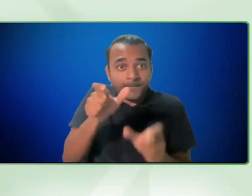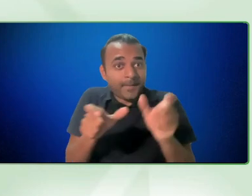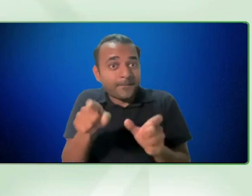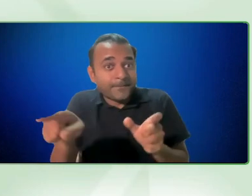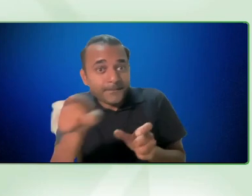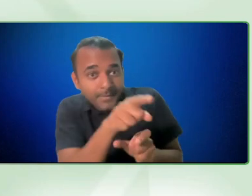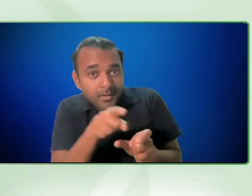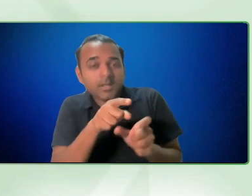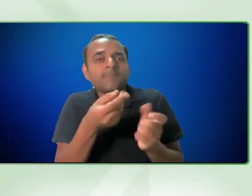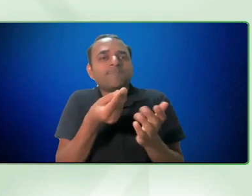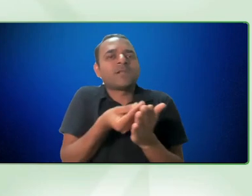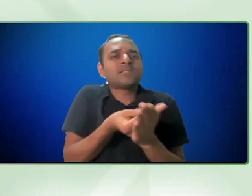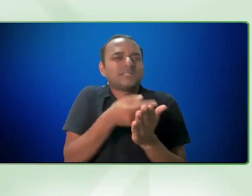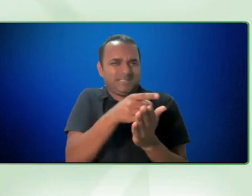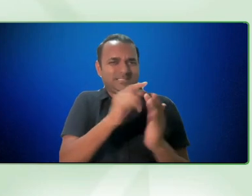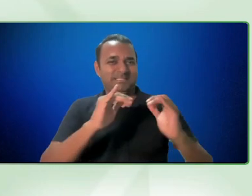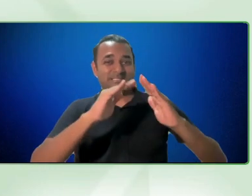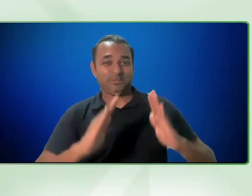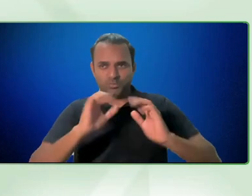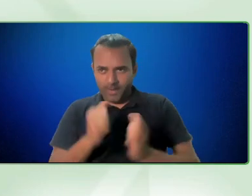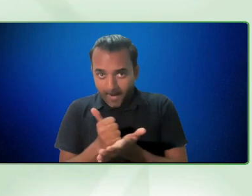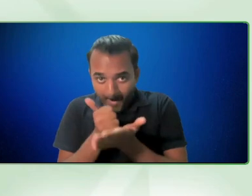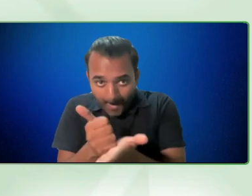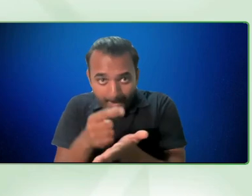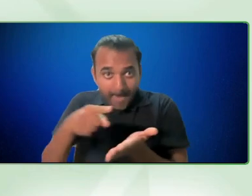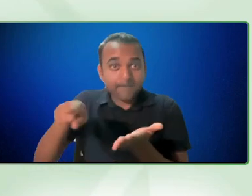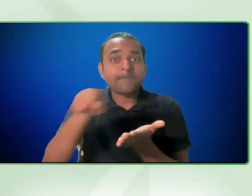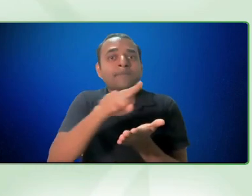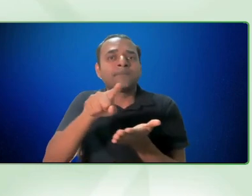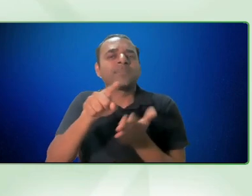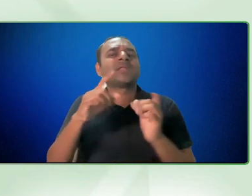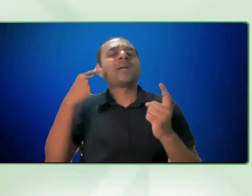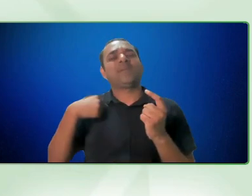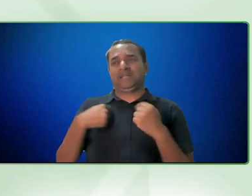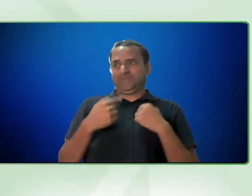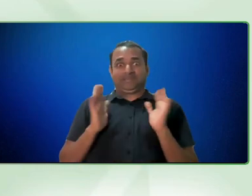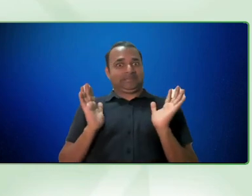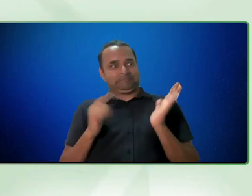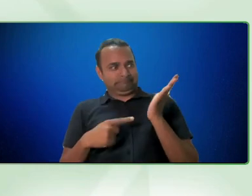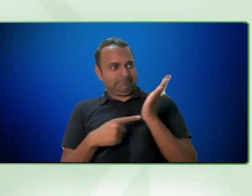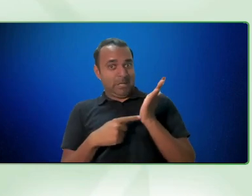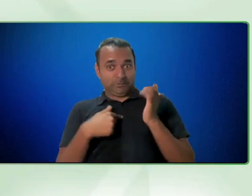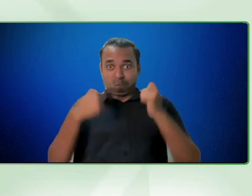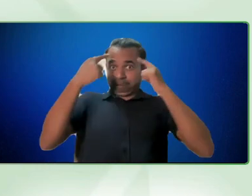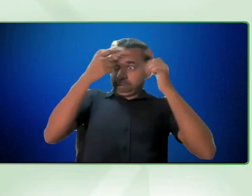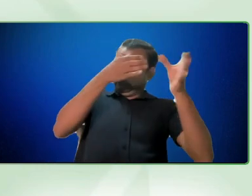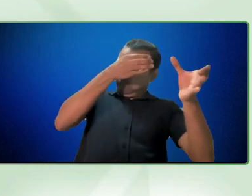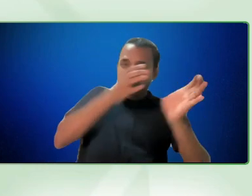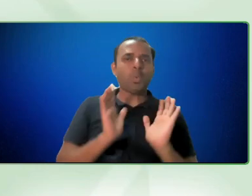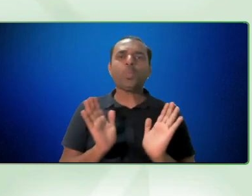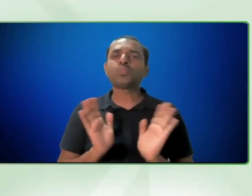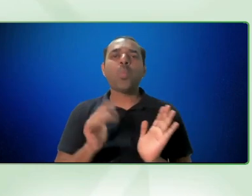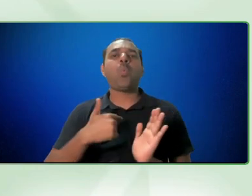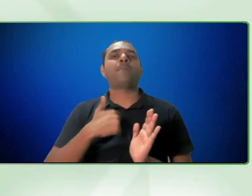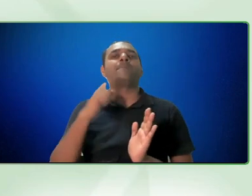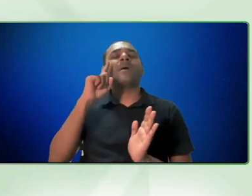So that's why it's very, very different to anything that's already available. So I don't think we'll ever have two profiles the same because everyone's unique.